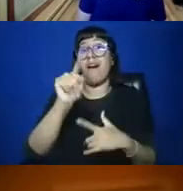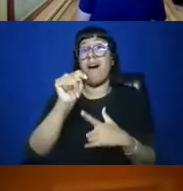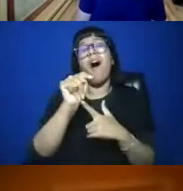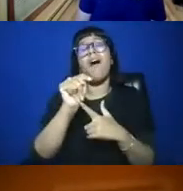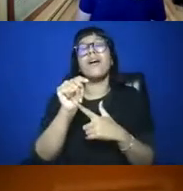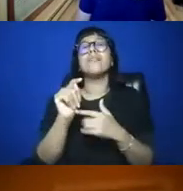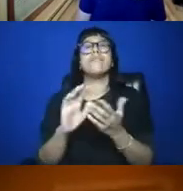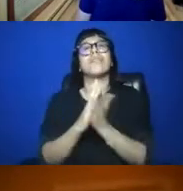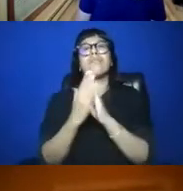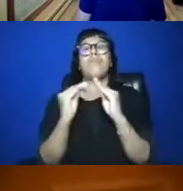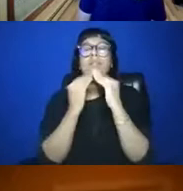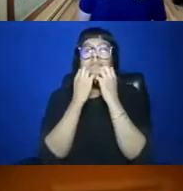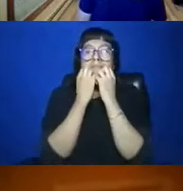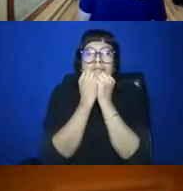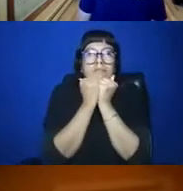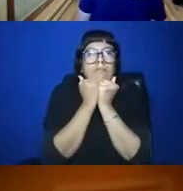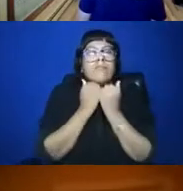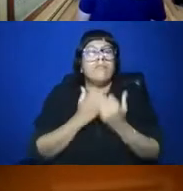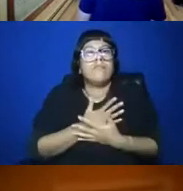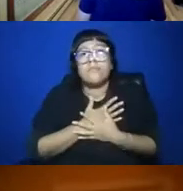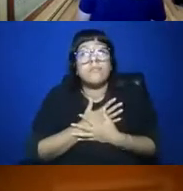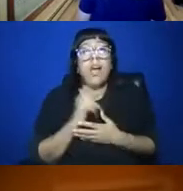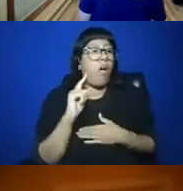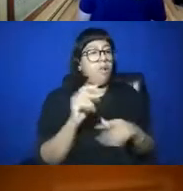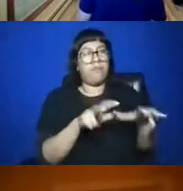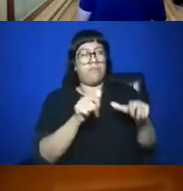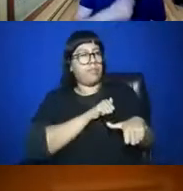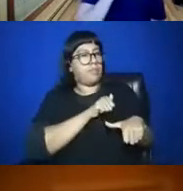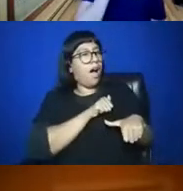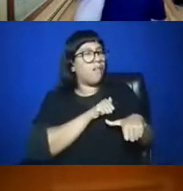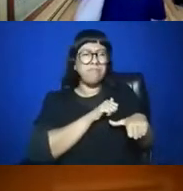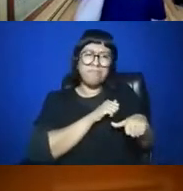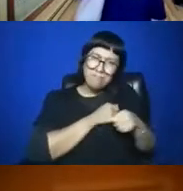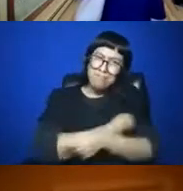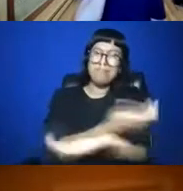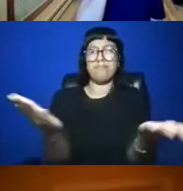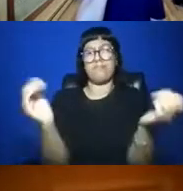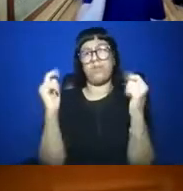meaningful. And not just for myself and for everyone else.